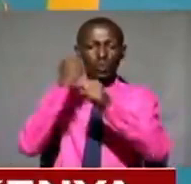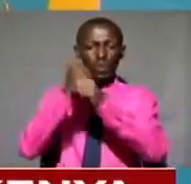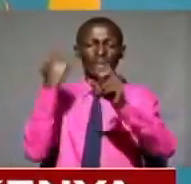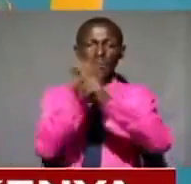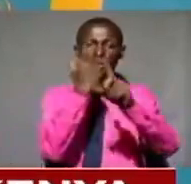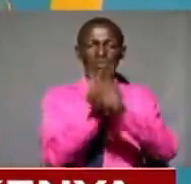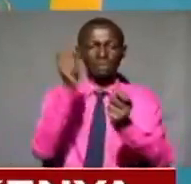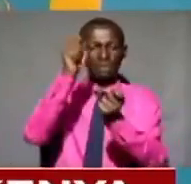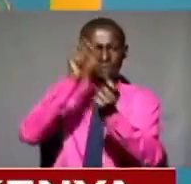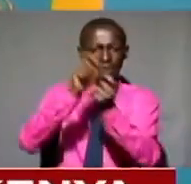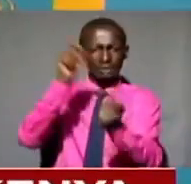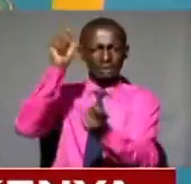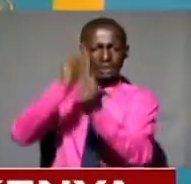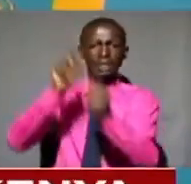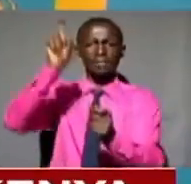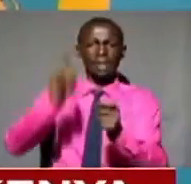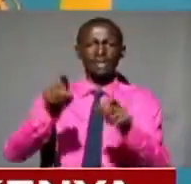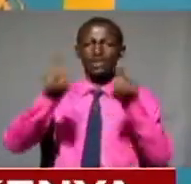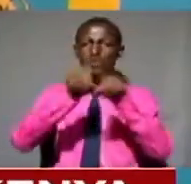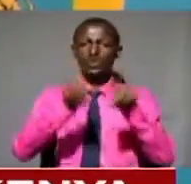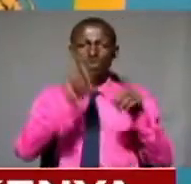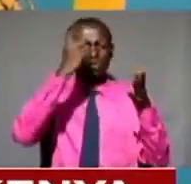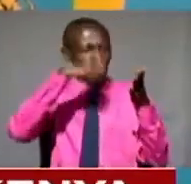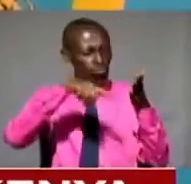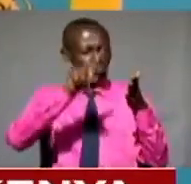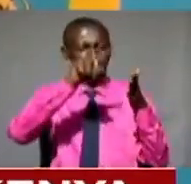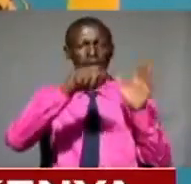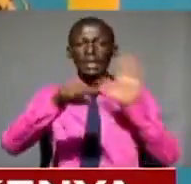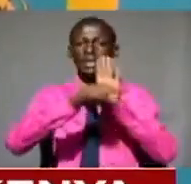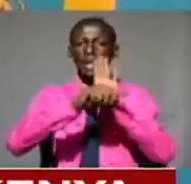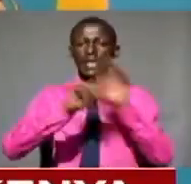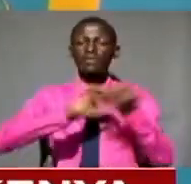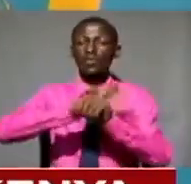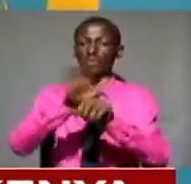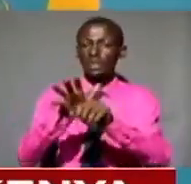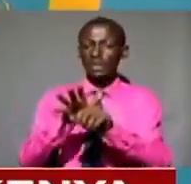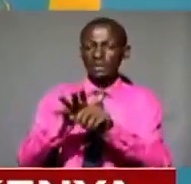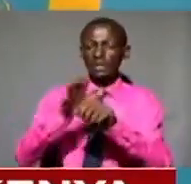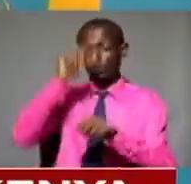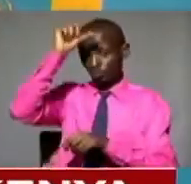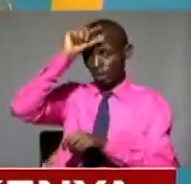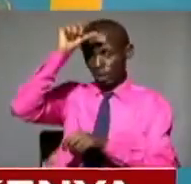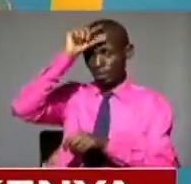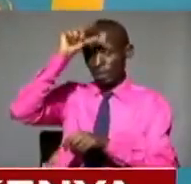be tested and certified to be COVID-19 negative by a government-certified laboratory.